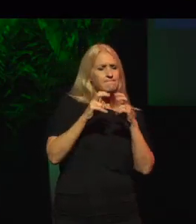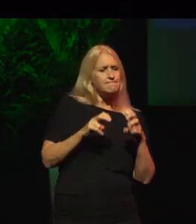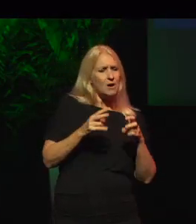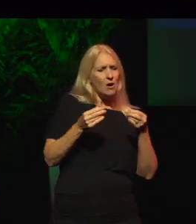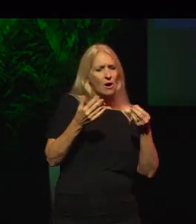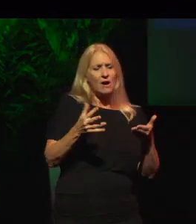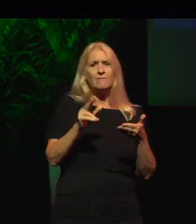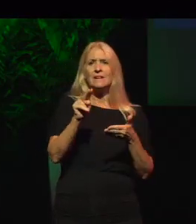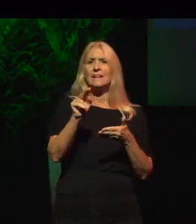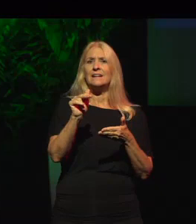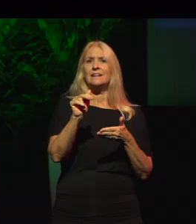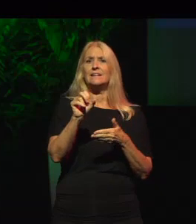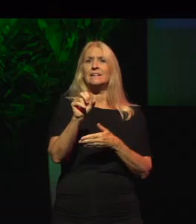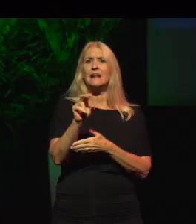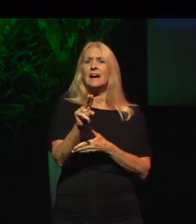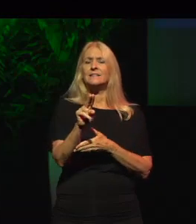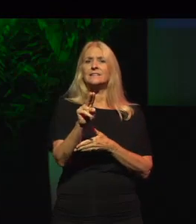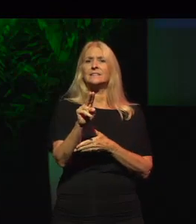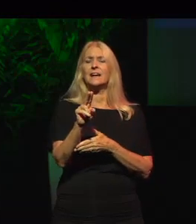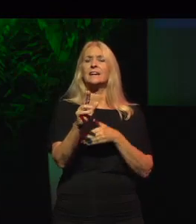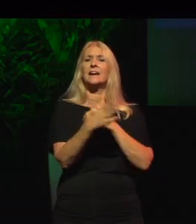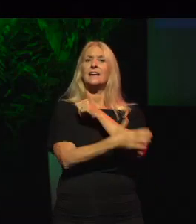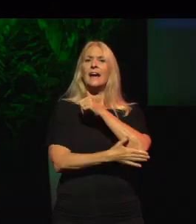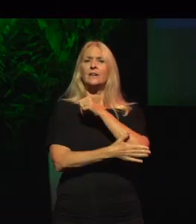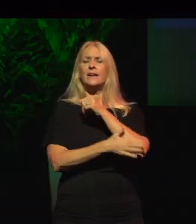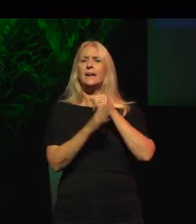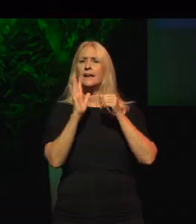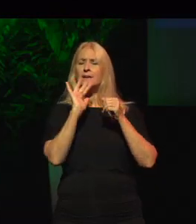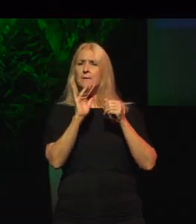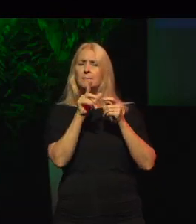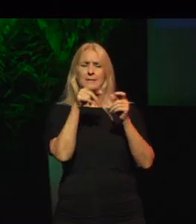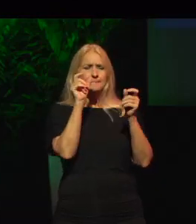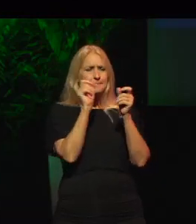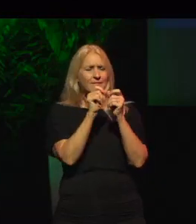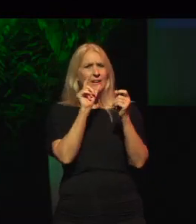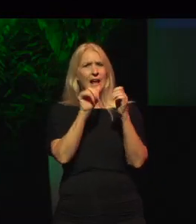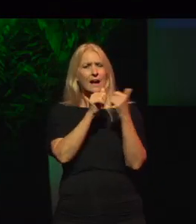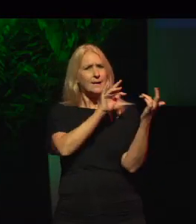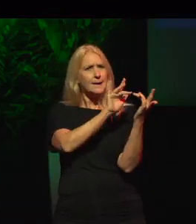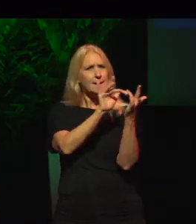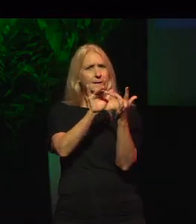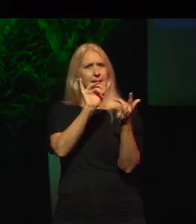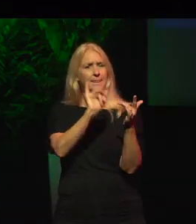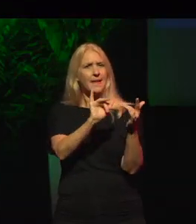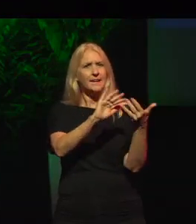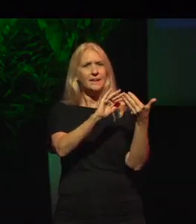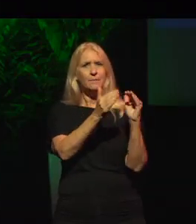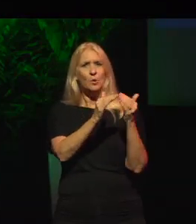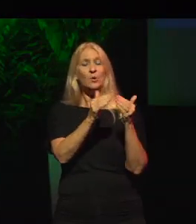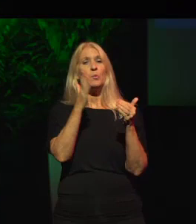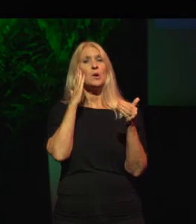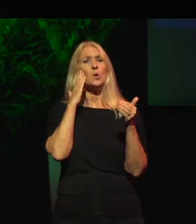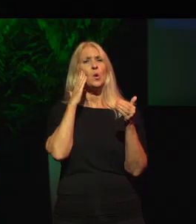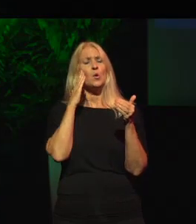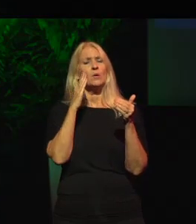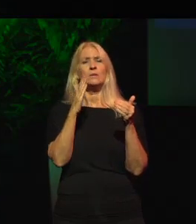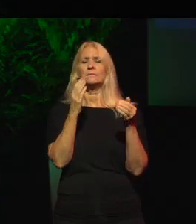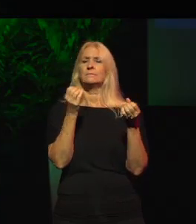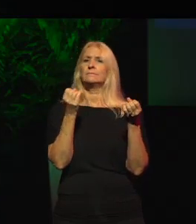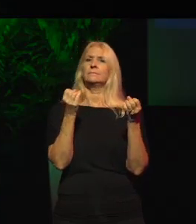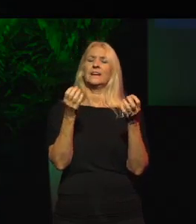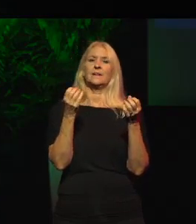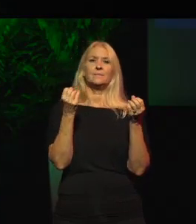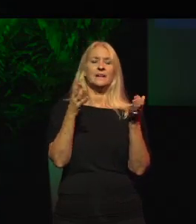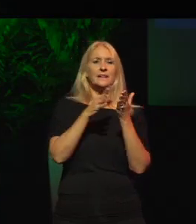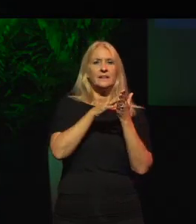our Nassau Center, and we'll be purposeful in our outreach to that community. We know that a significant number